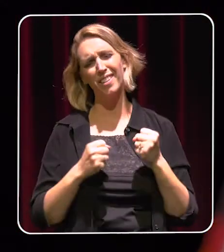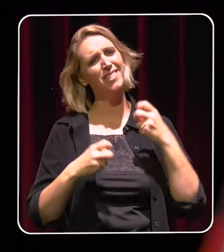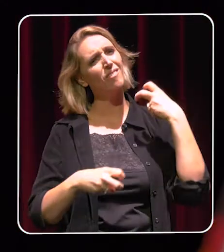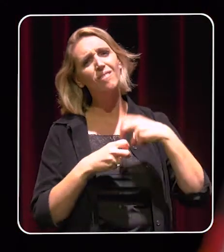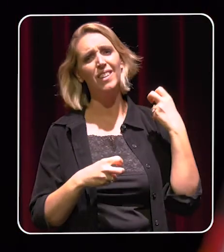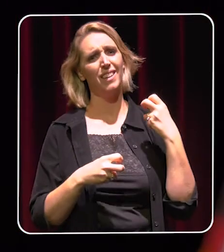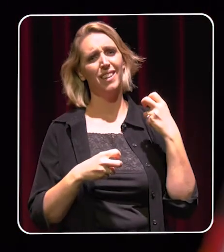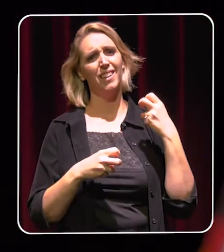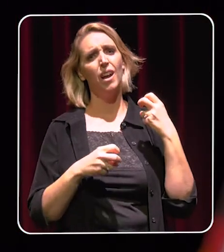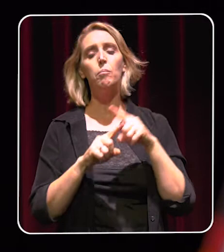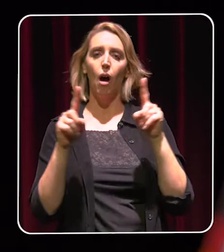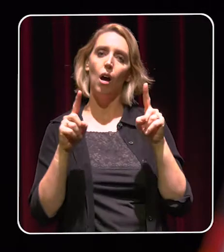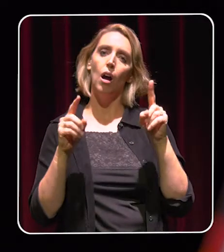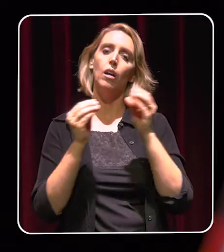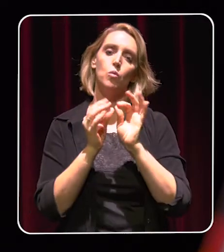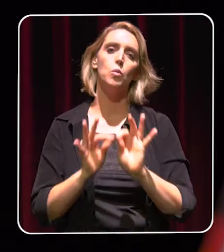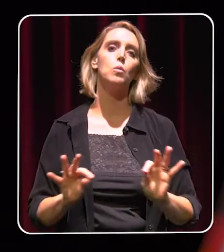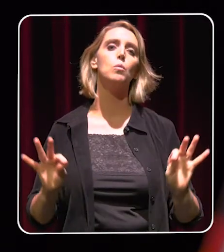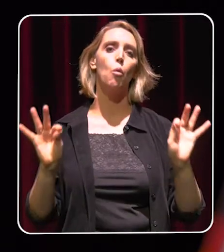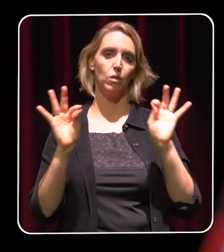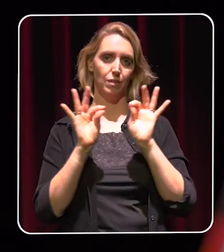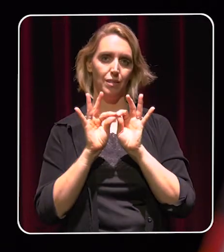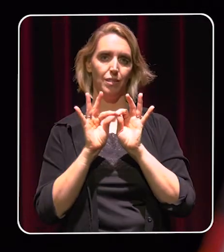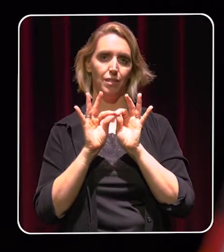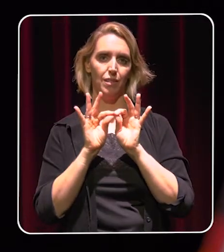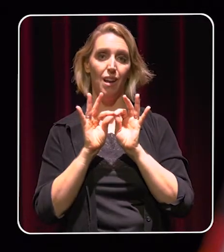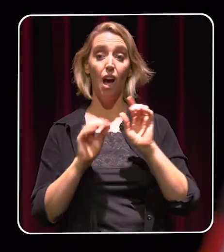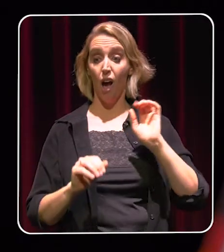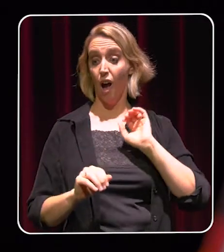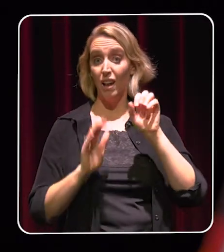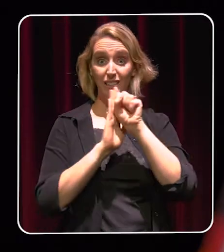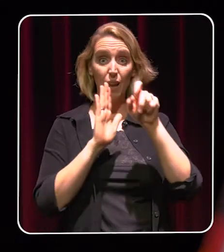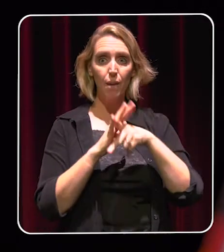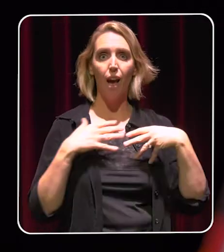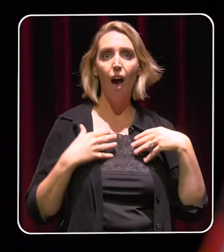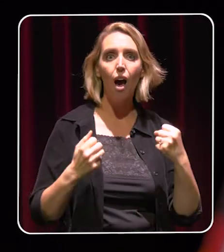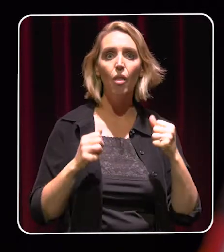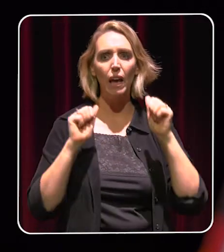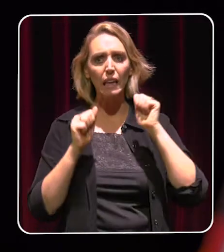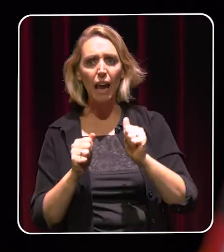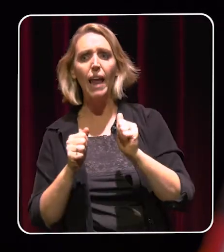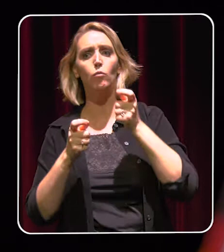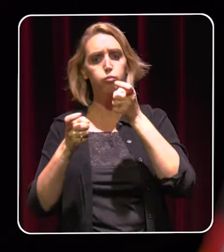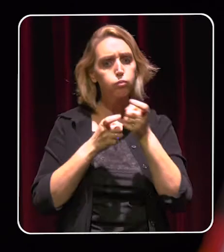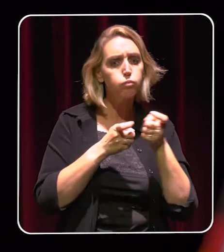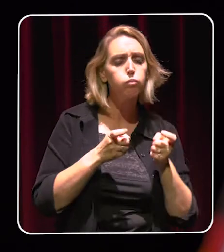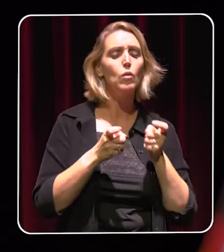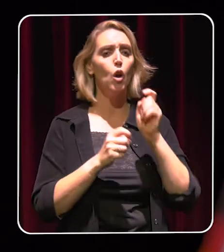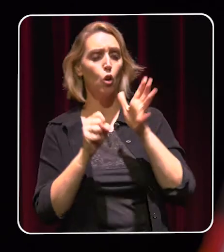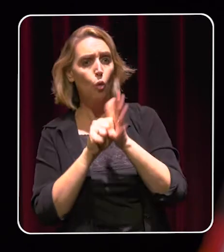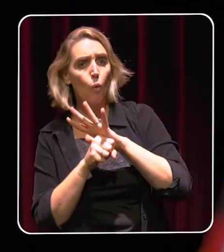more challenging than ever, but it's also more important. A healthier St. Pete can mitigate the effects of COVID and